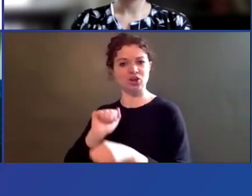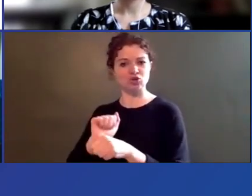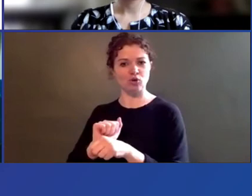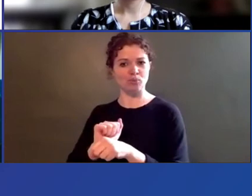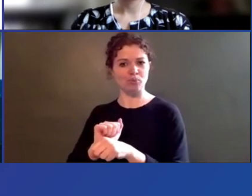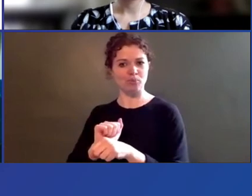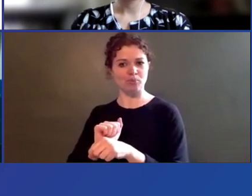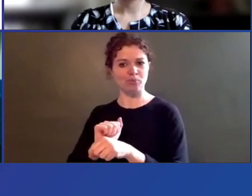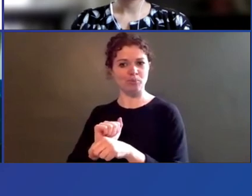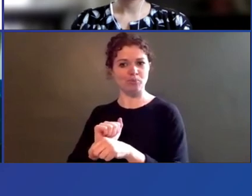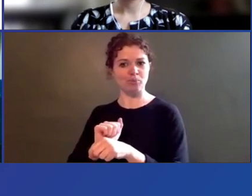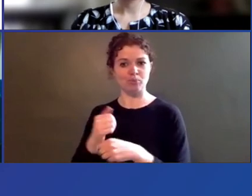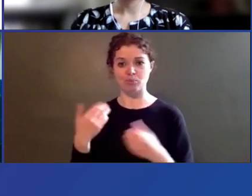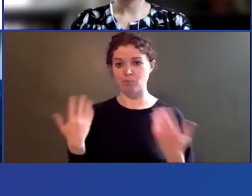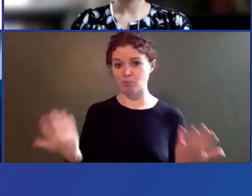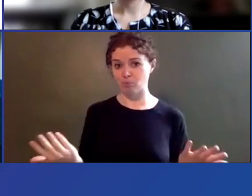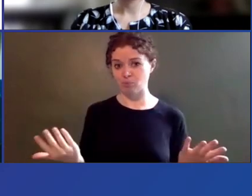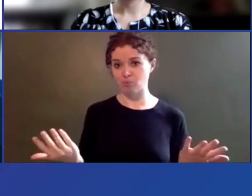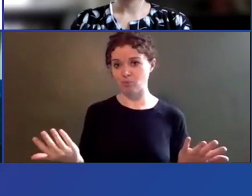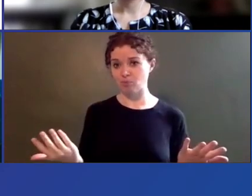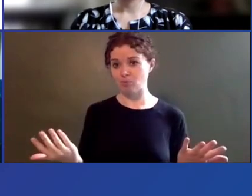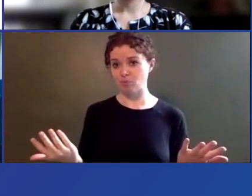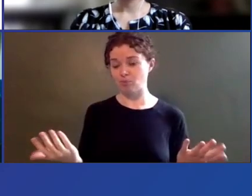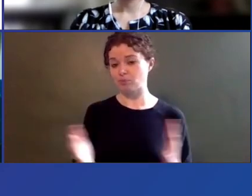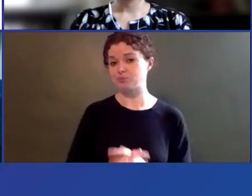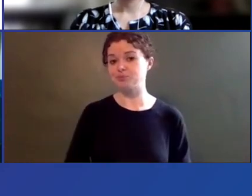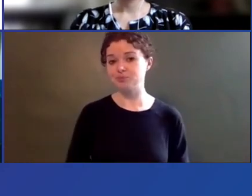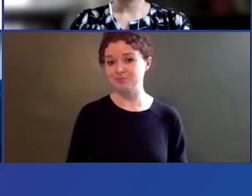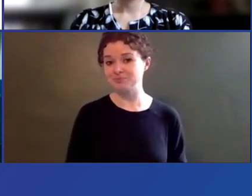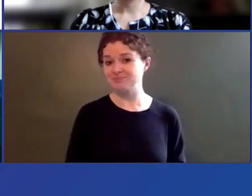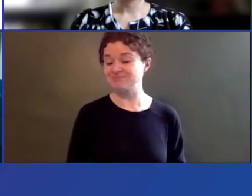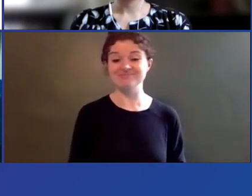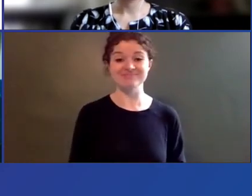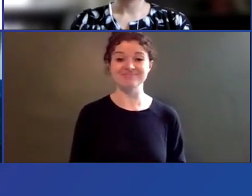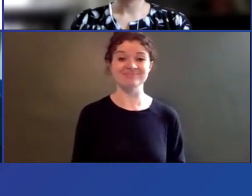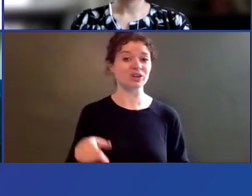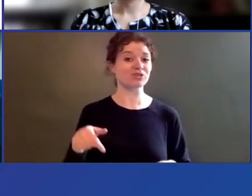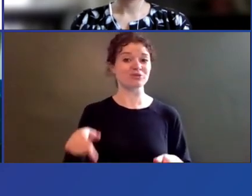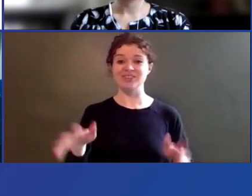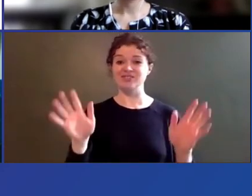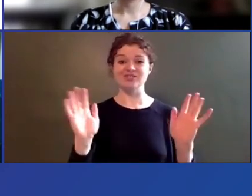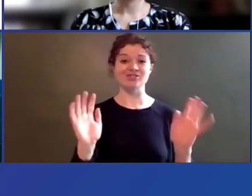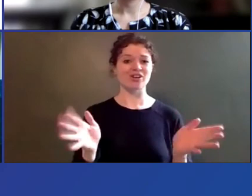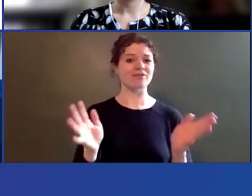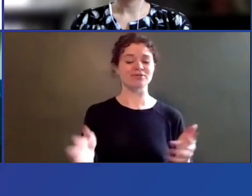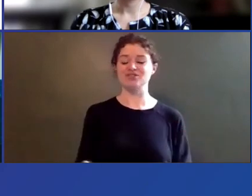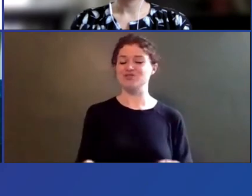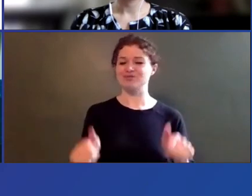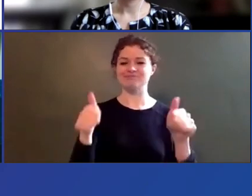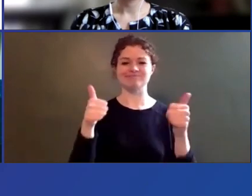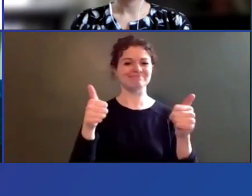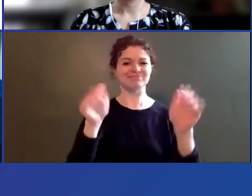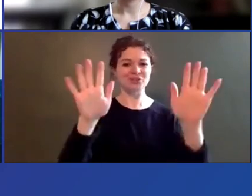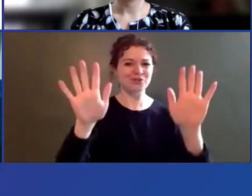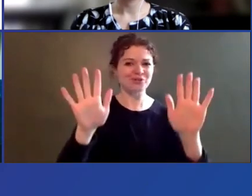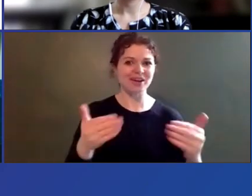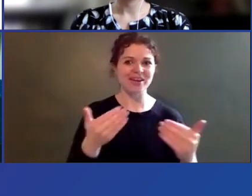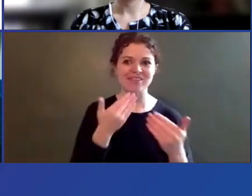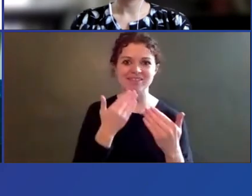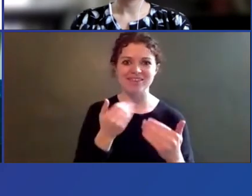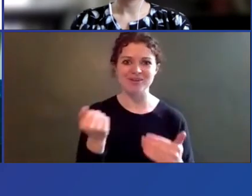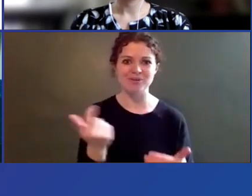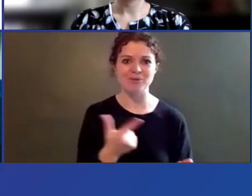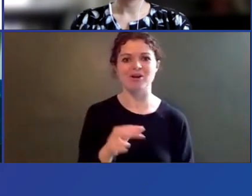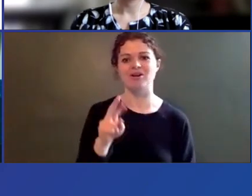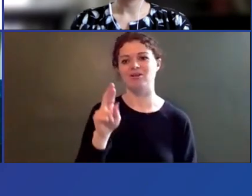All right, I think I'm supposed to throw back. It's been a great conversation. Thank you, Ravi. Thank you, Rebecca,